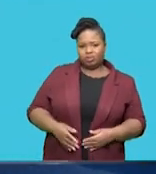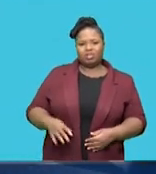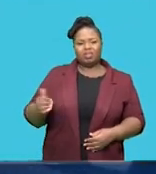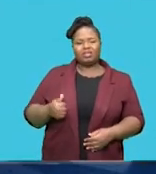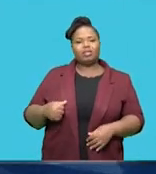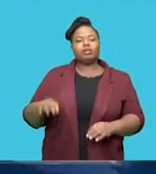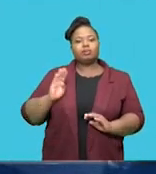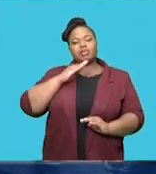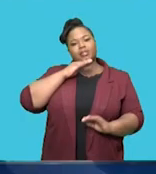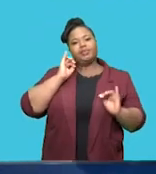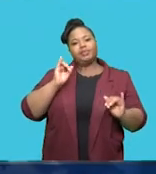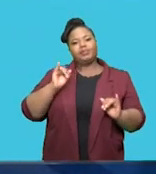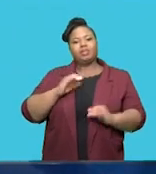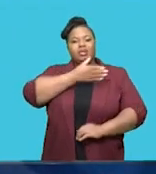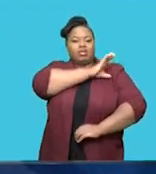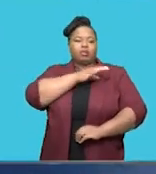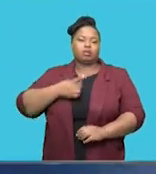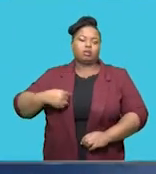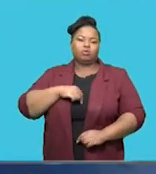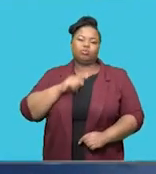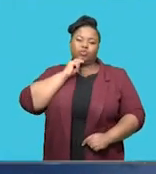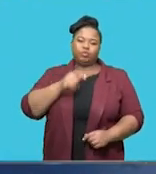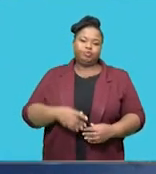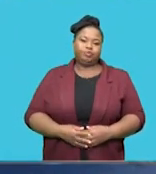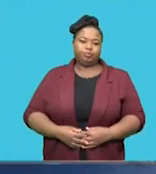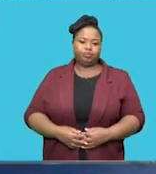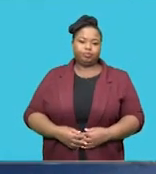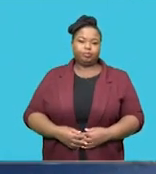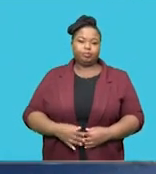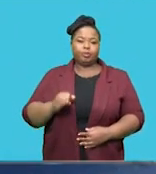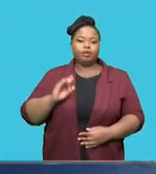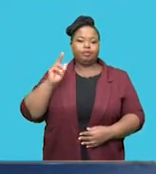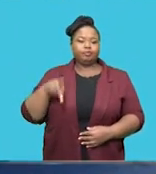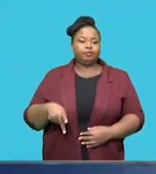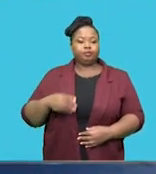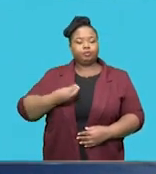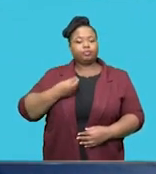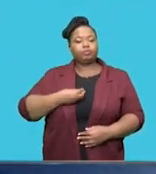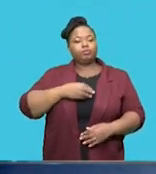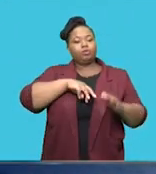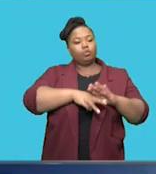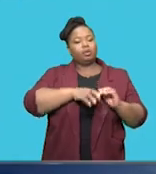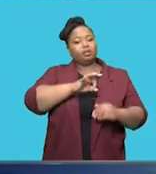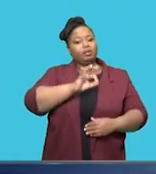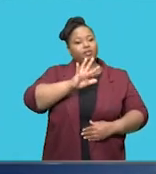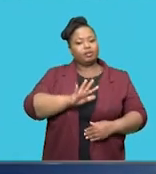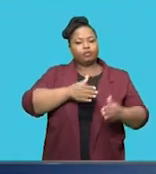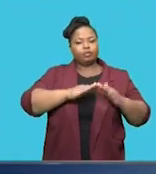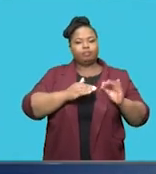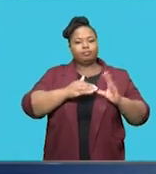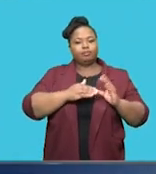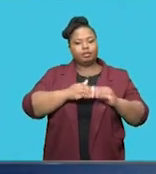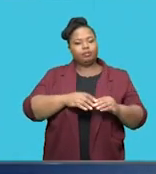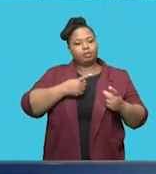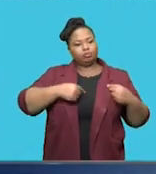treata hampe mo ditliniking a ke batlo bua maaka. The IFP Youth Brigade in Ward 35 have gathered up community members